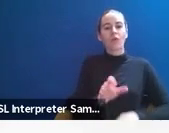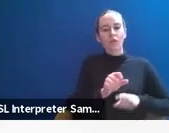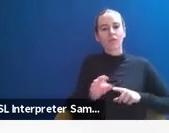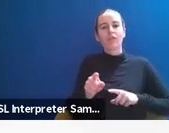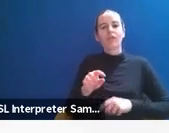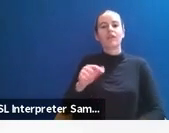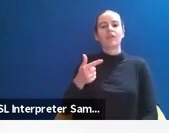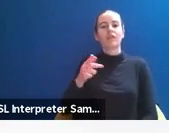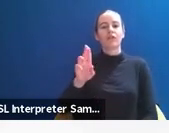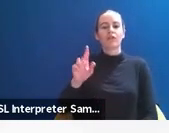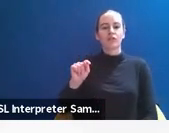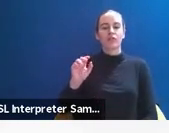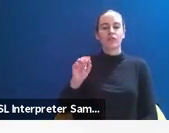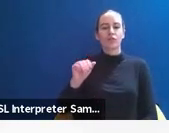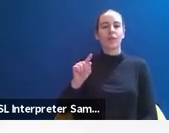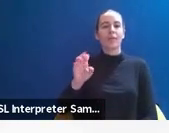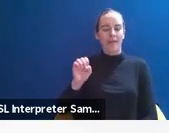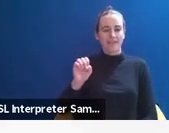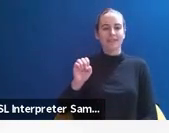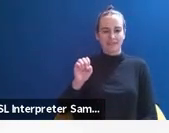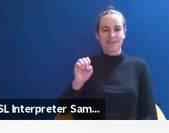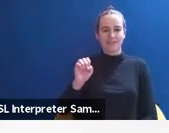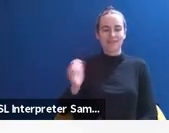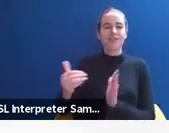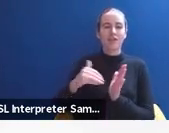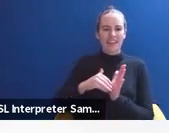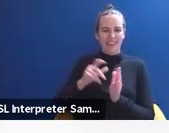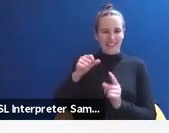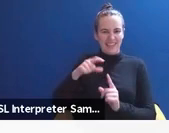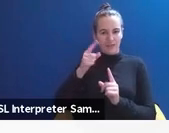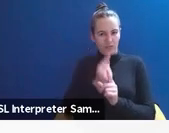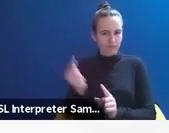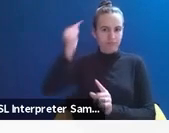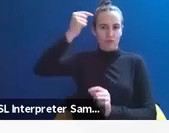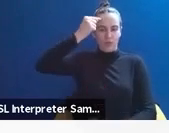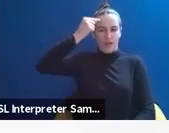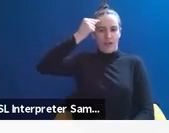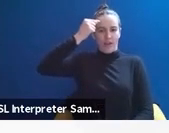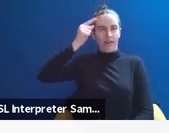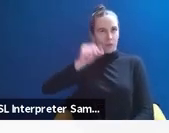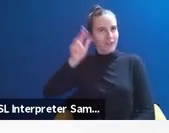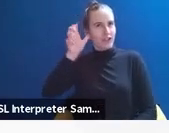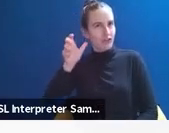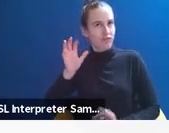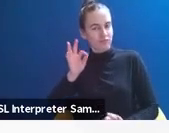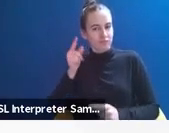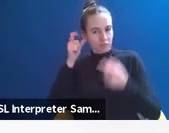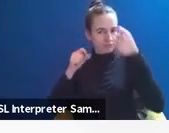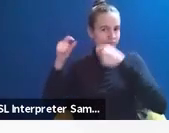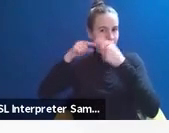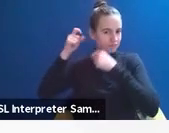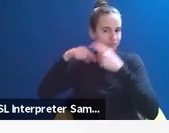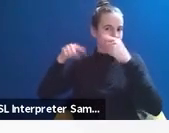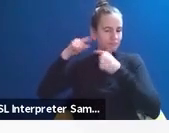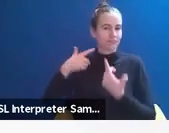the synapse, stimulates the auditory nerve, and sends that signal up to our brain where we hear. So how does diabetes